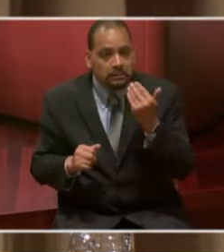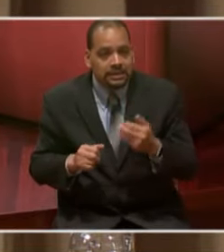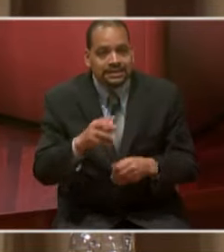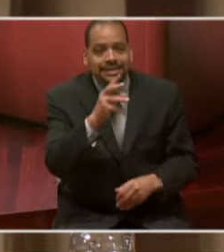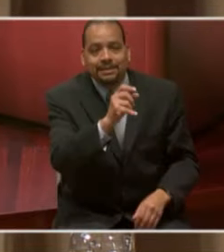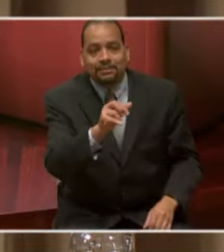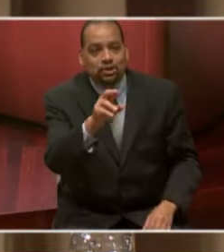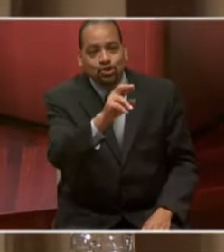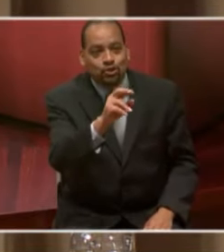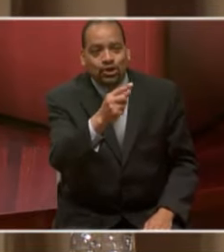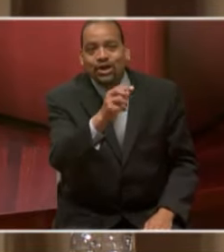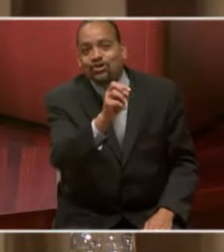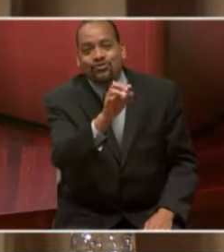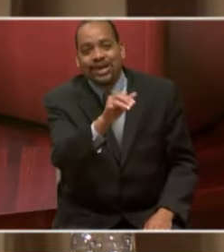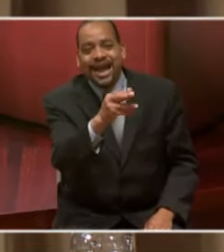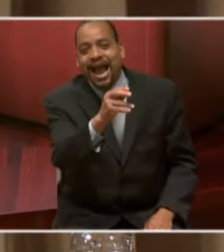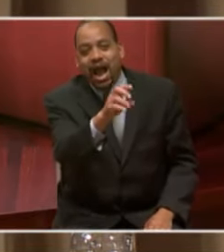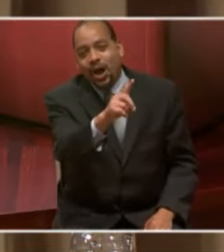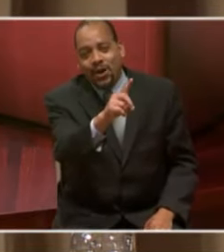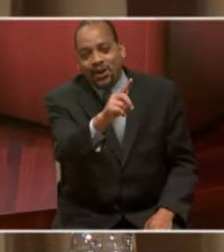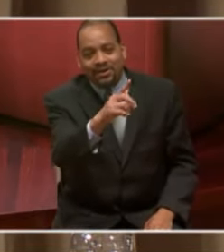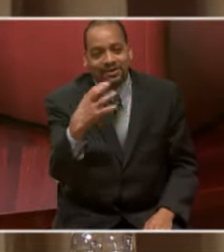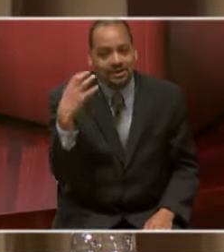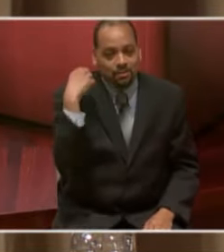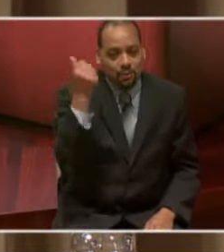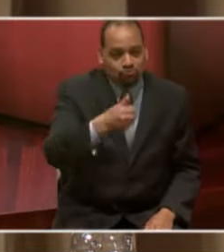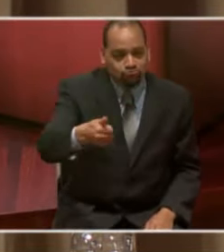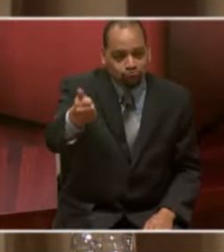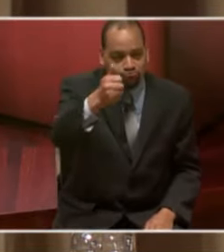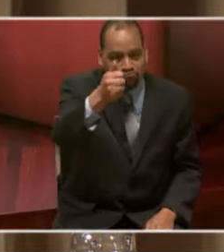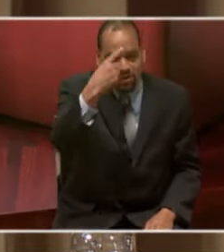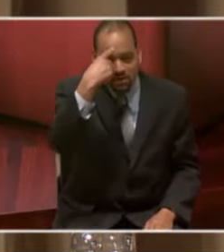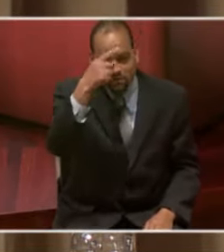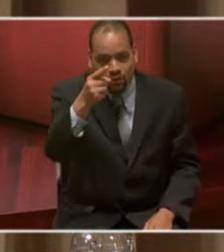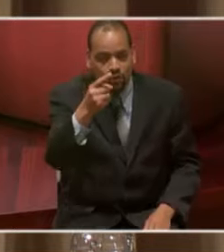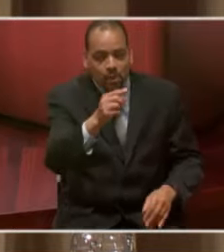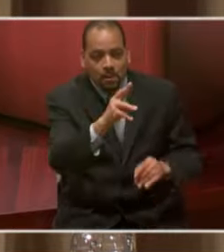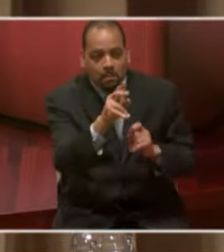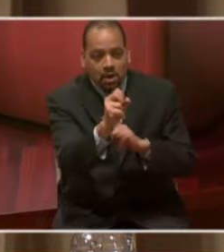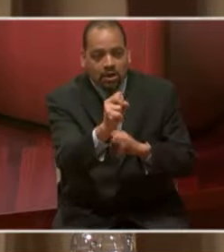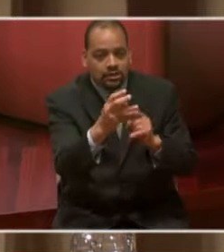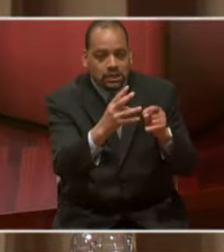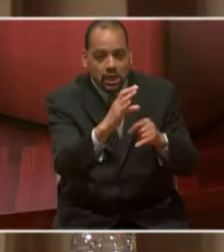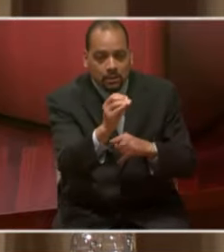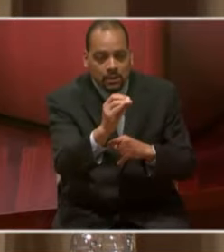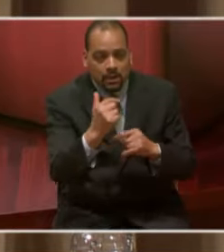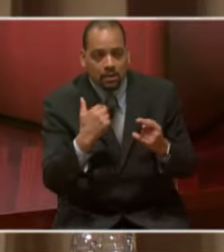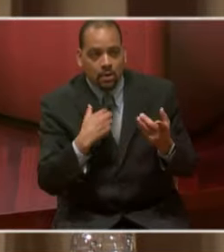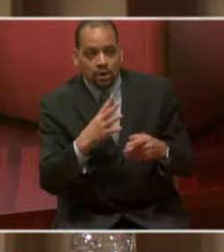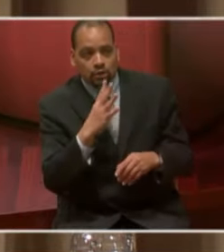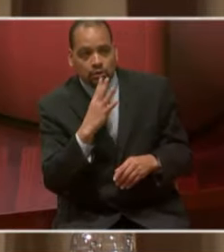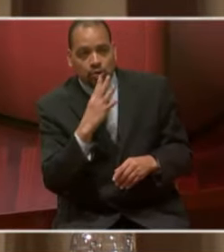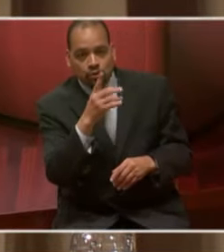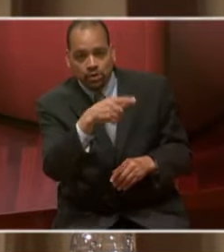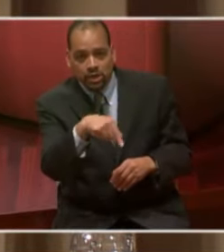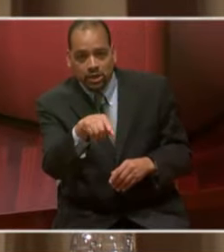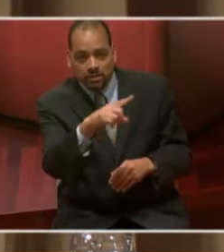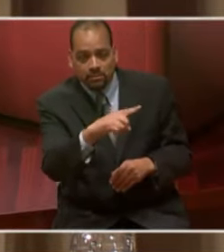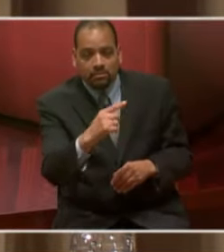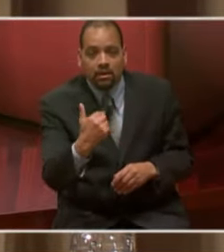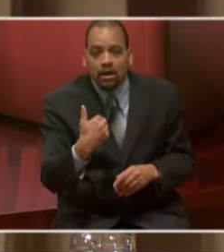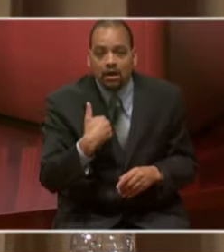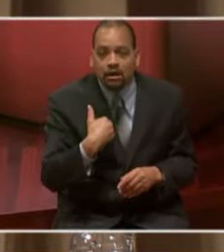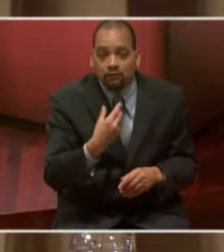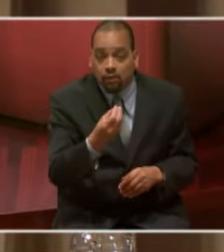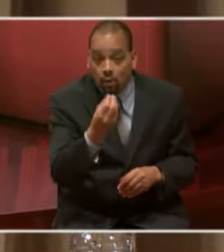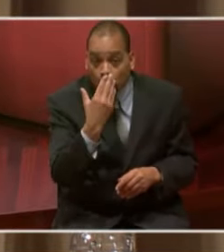of Alabama, came with his gun and held it in the air and said, "There'll be no killing here today. There'll be no